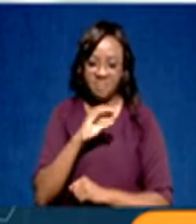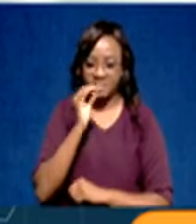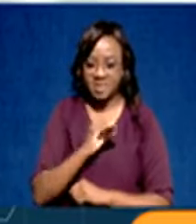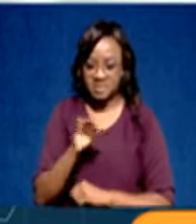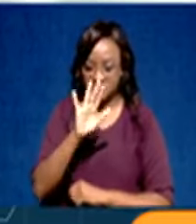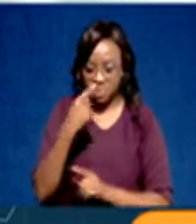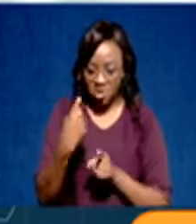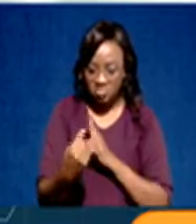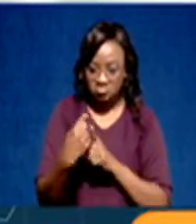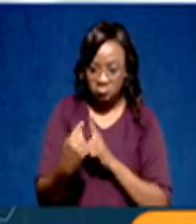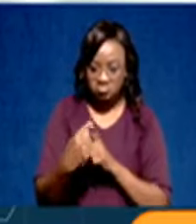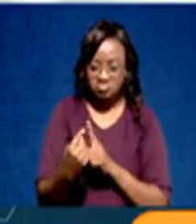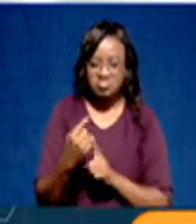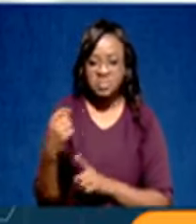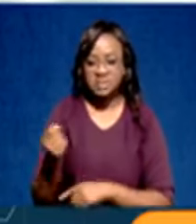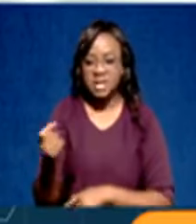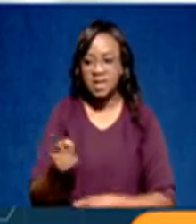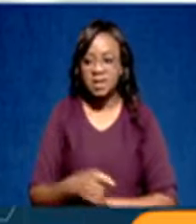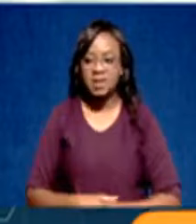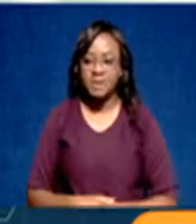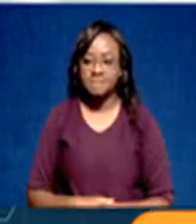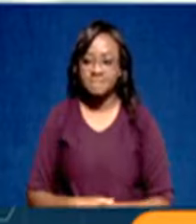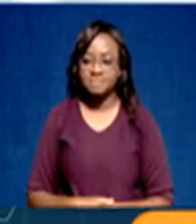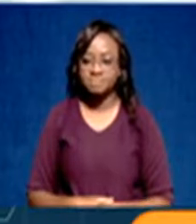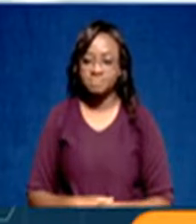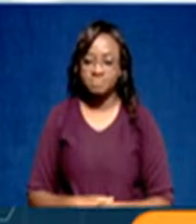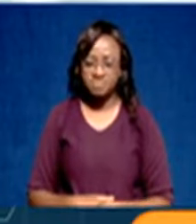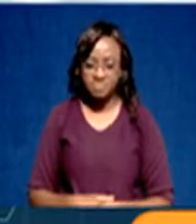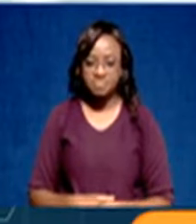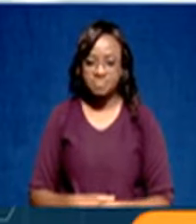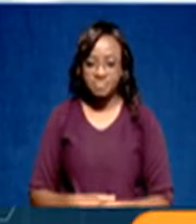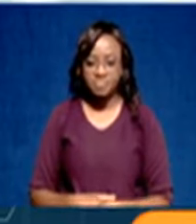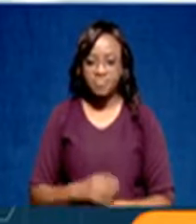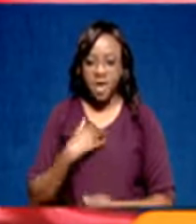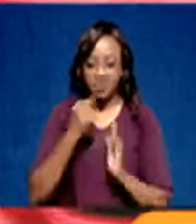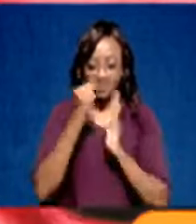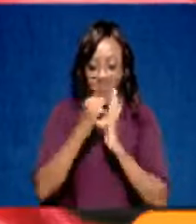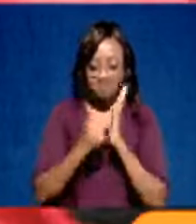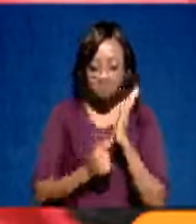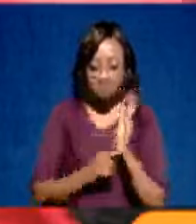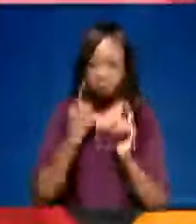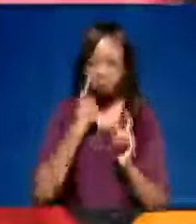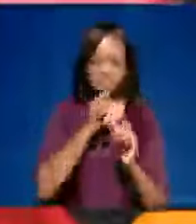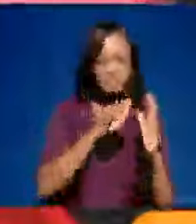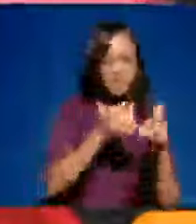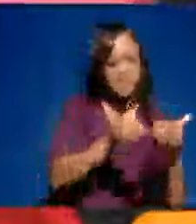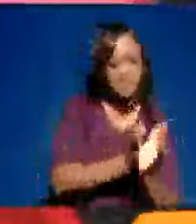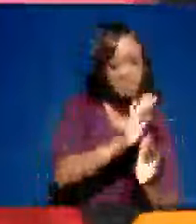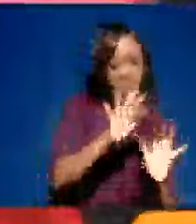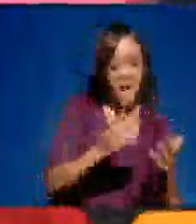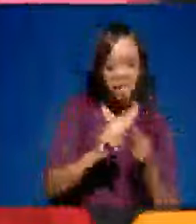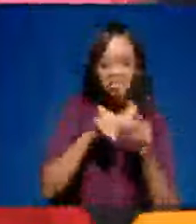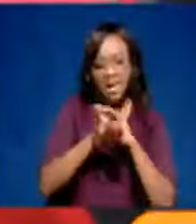on the assessment of their status through the means testing instruments that take into account housing characteristics, access to